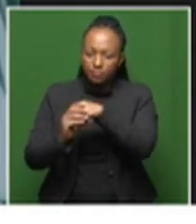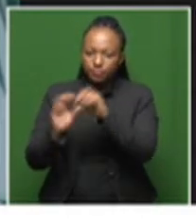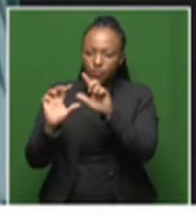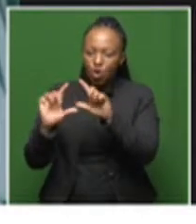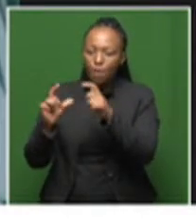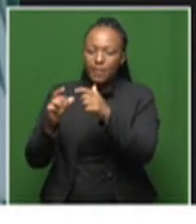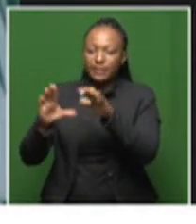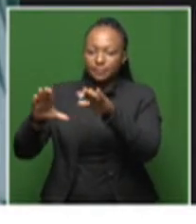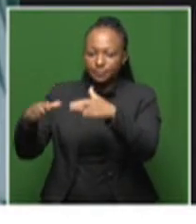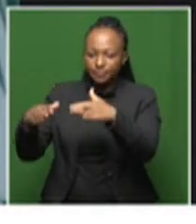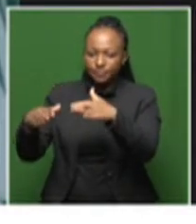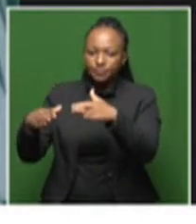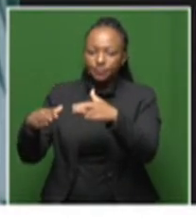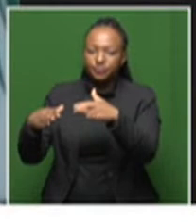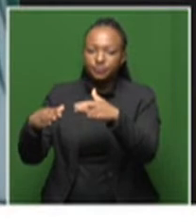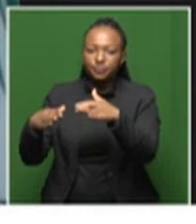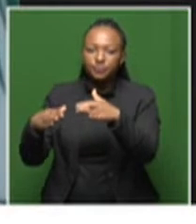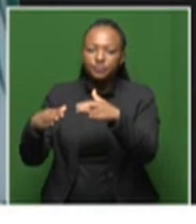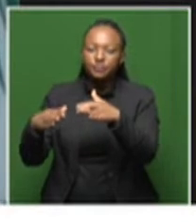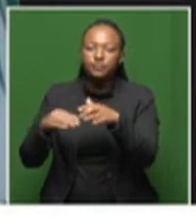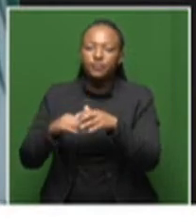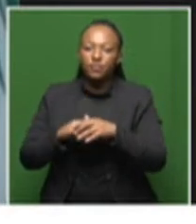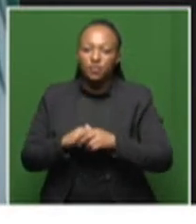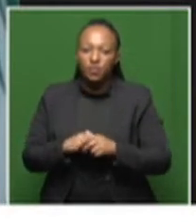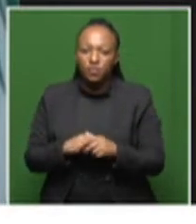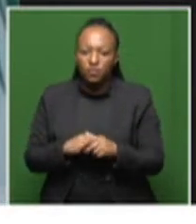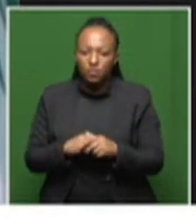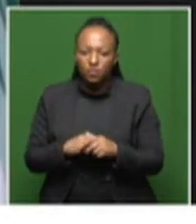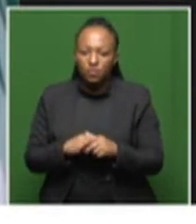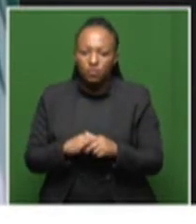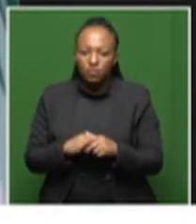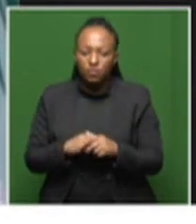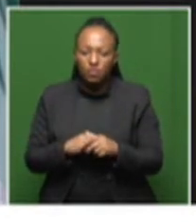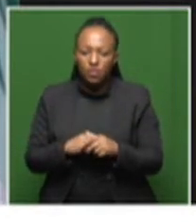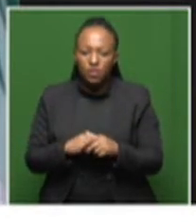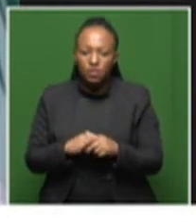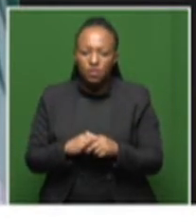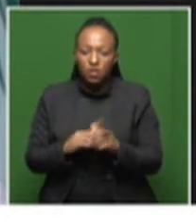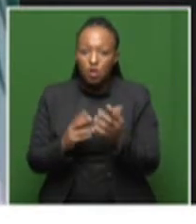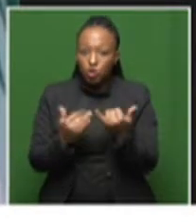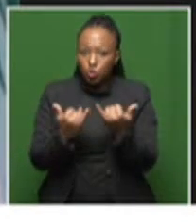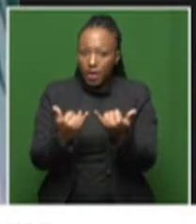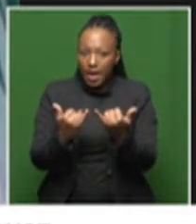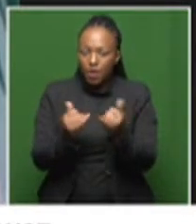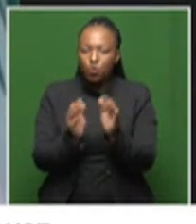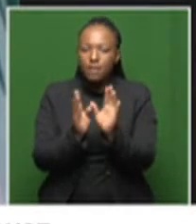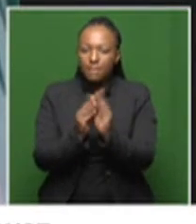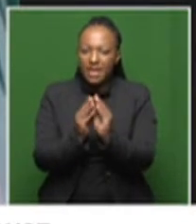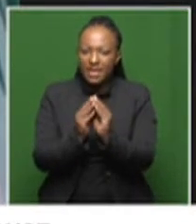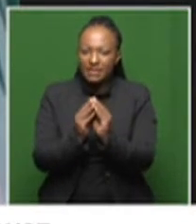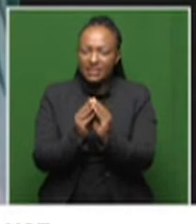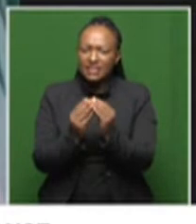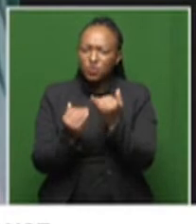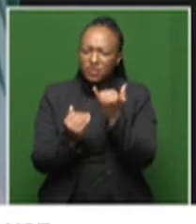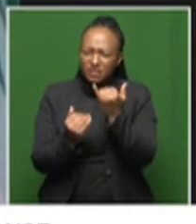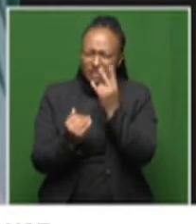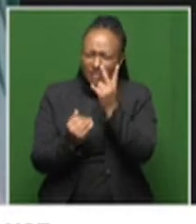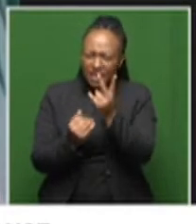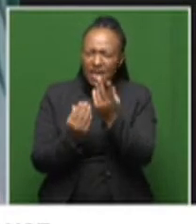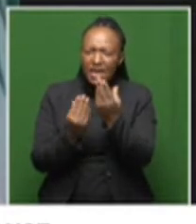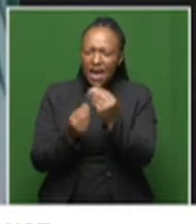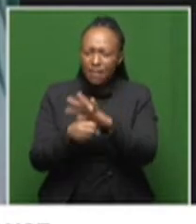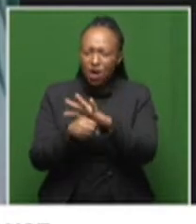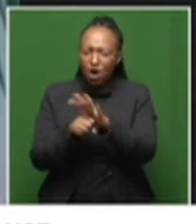joining us. As we see today, we are seeing the number of infections as well continue